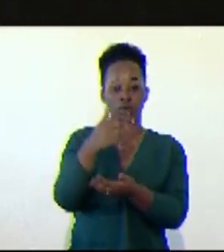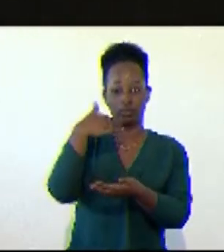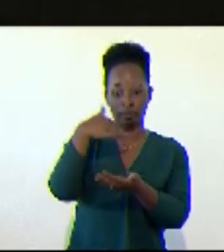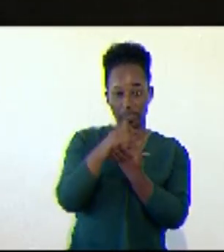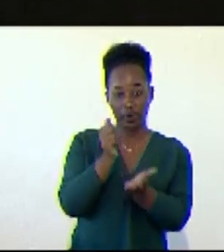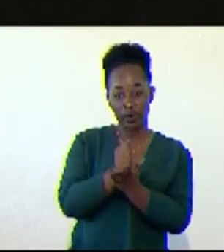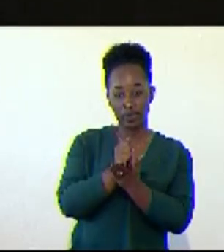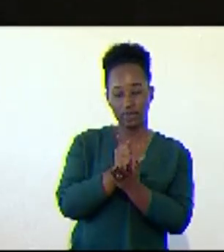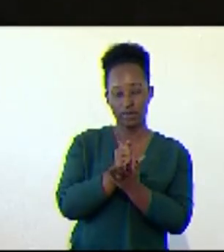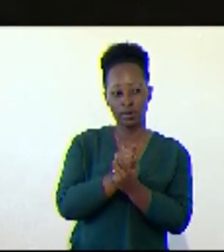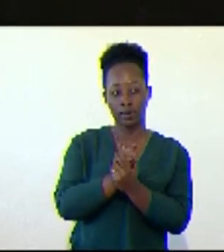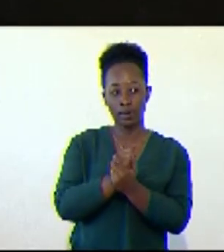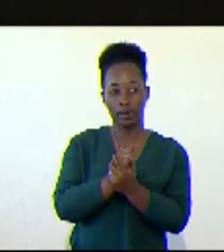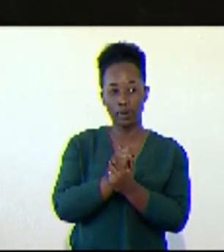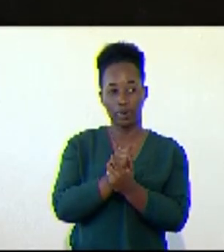because